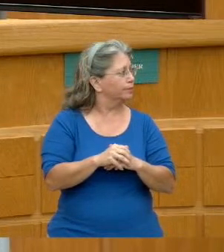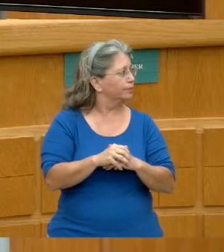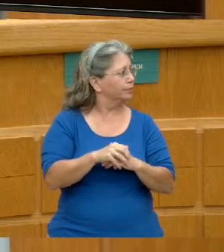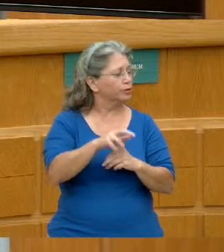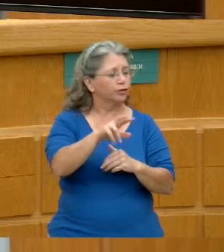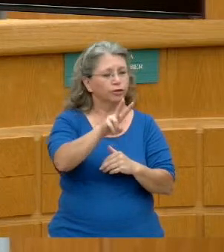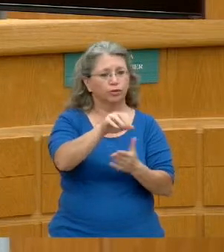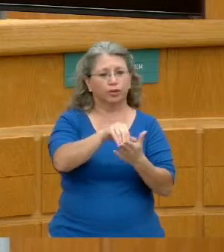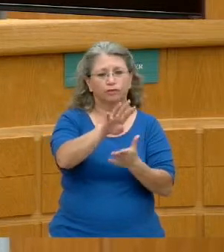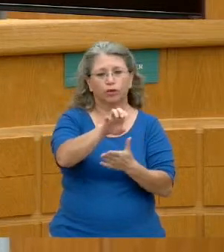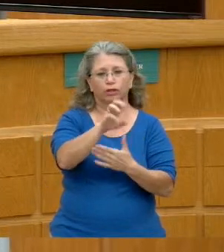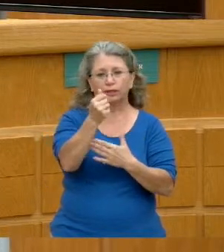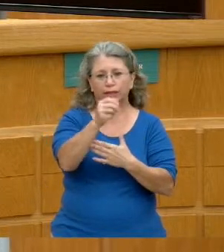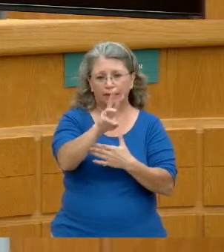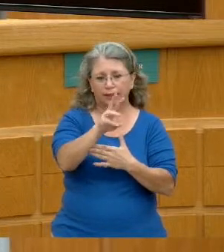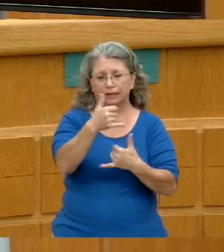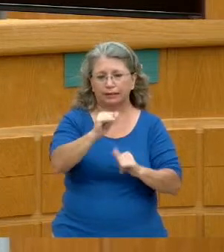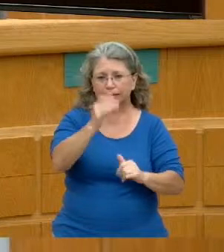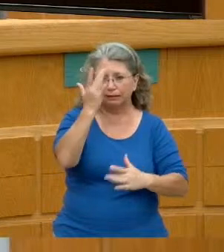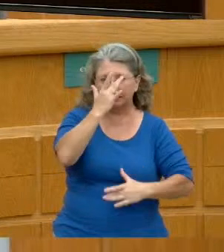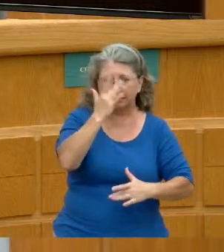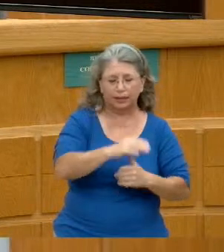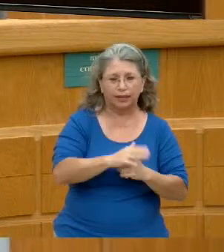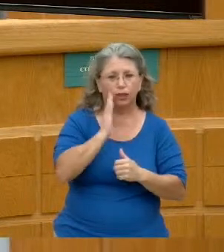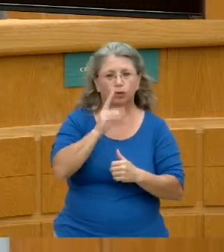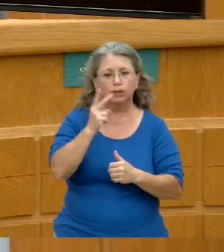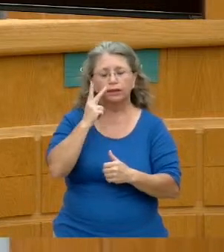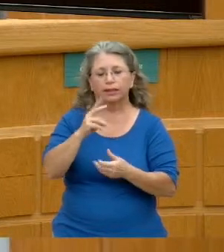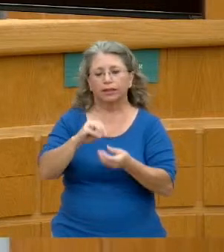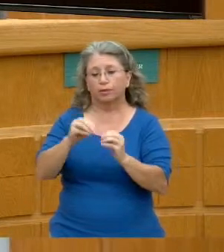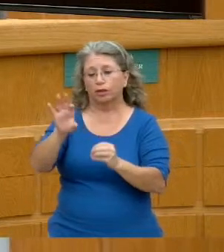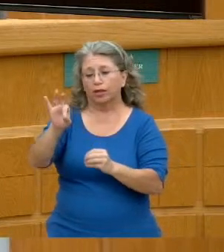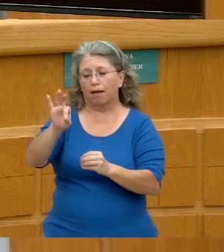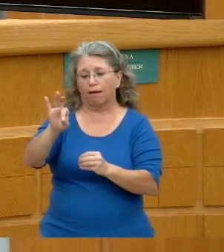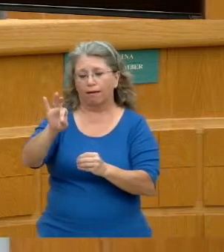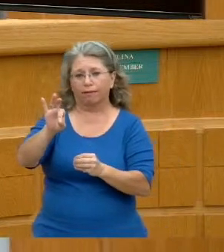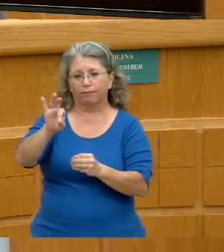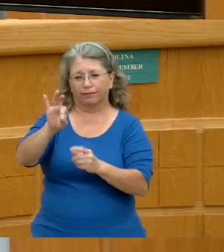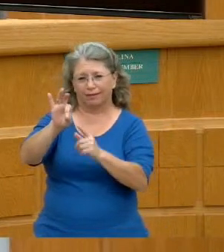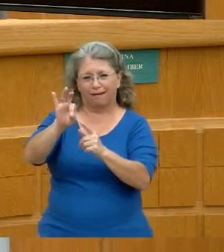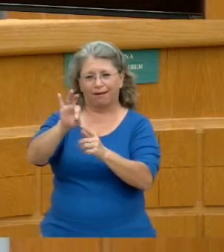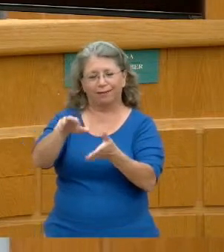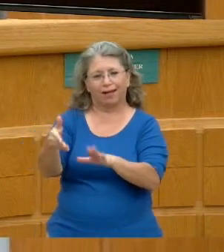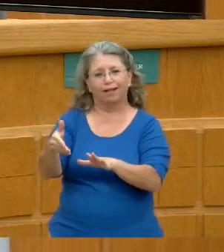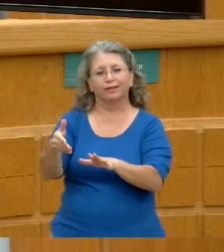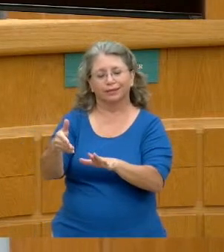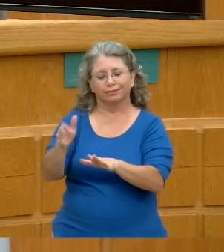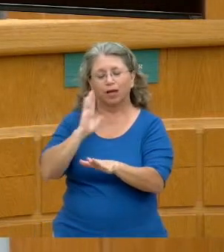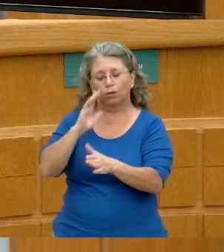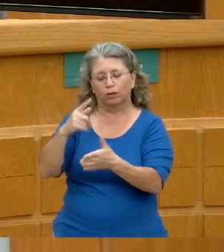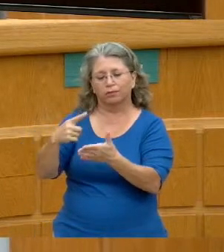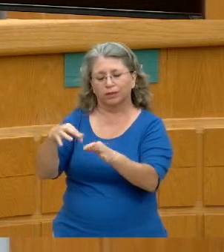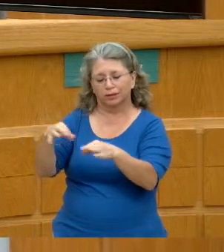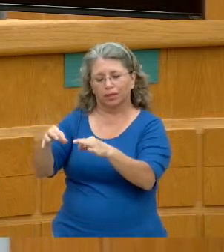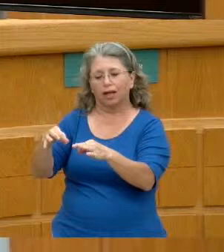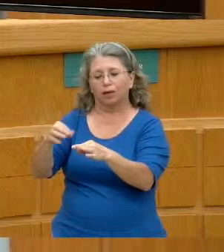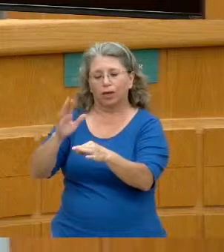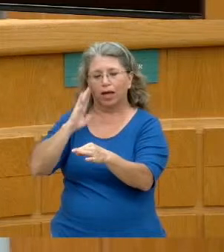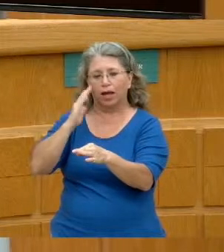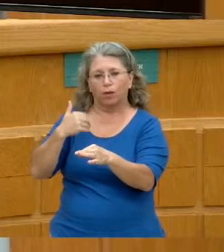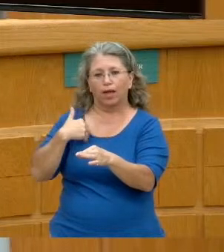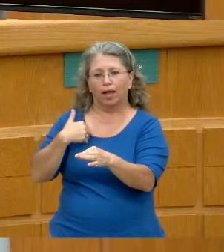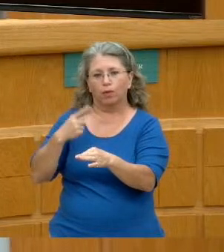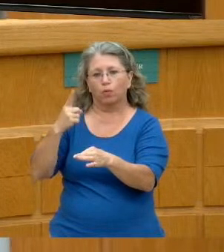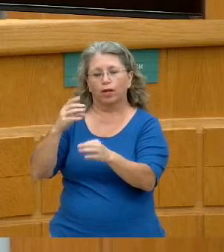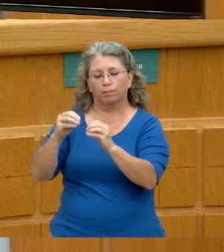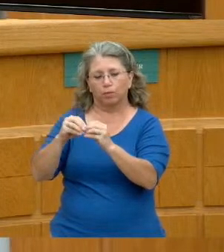You're going to see the number 9 on there on deaths, and I'll go over that in a moment, but we had one additional death late last night or early this morning,